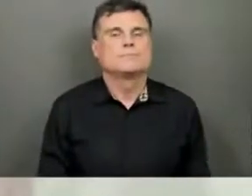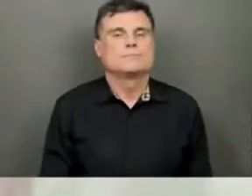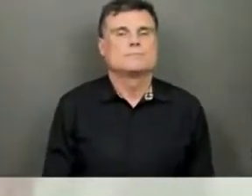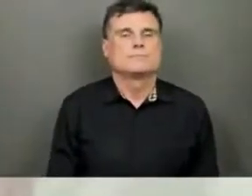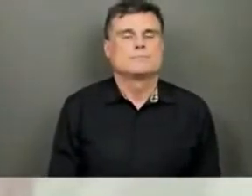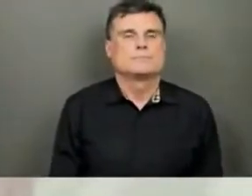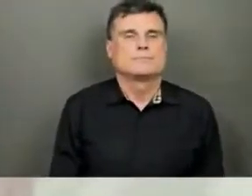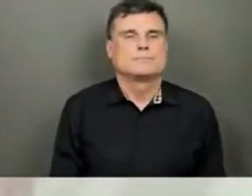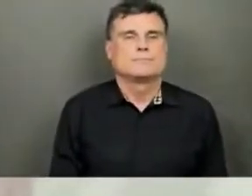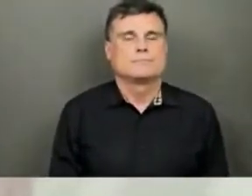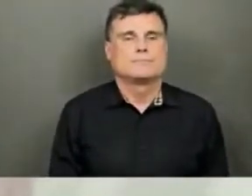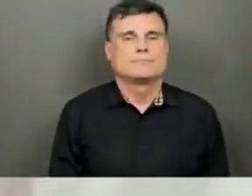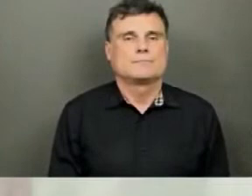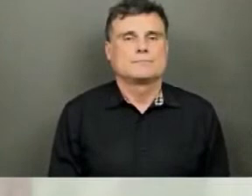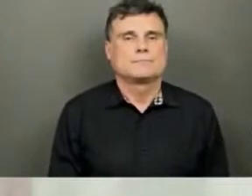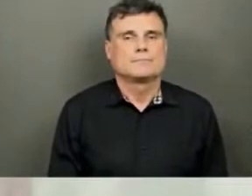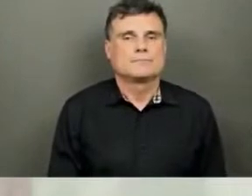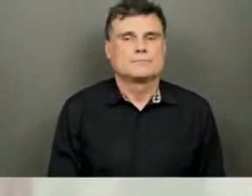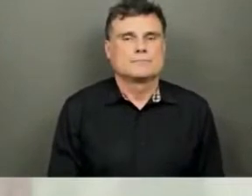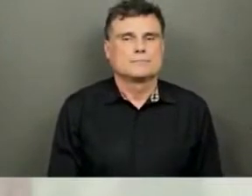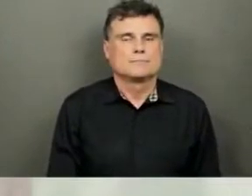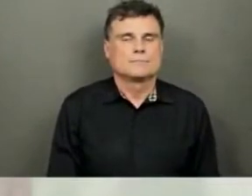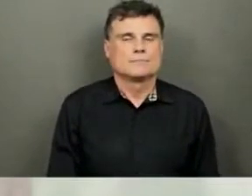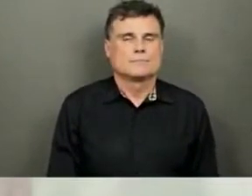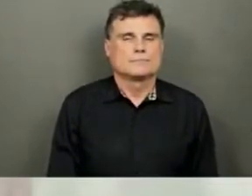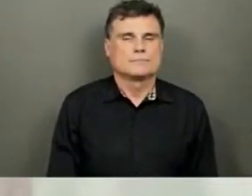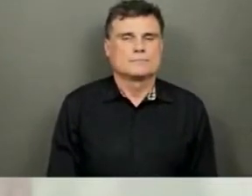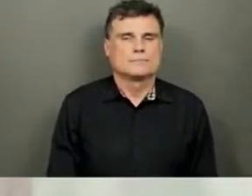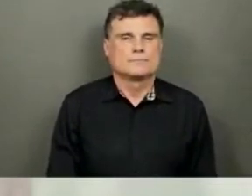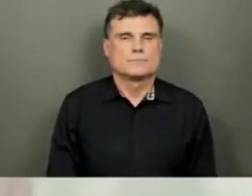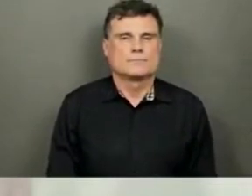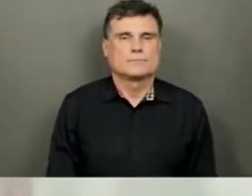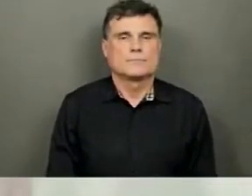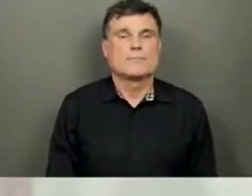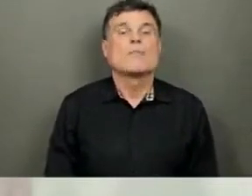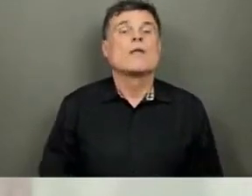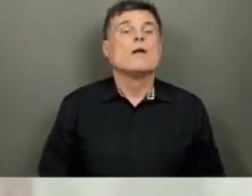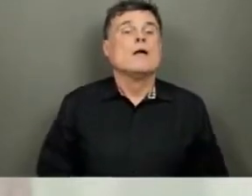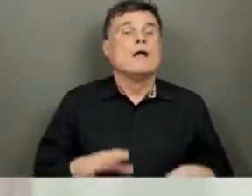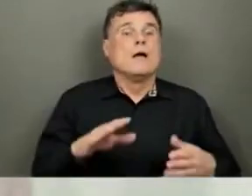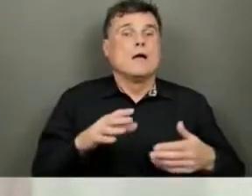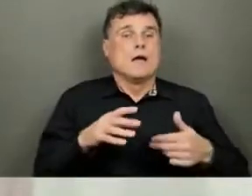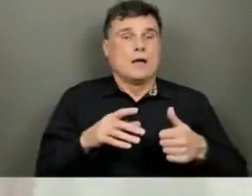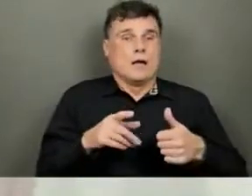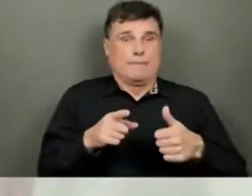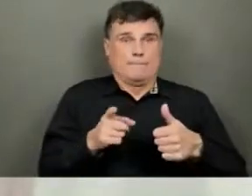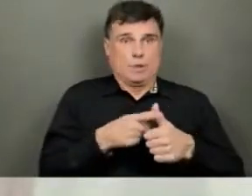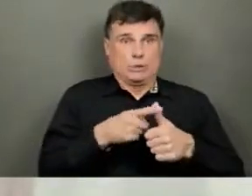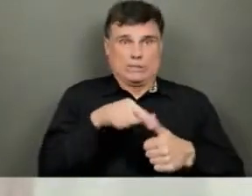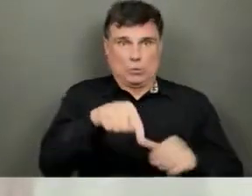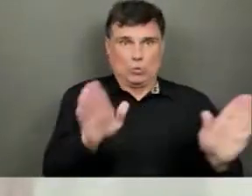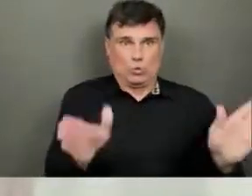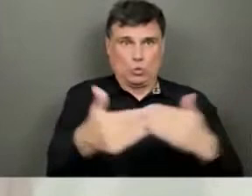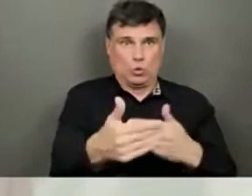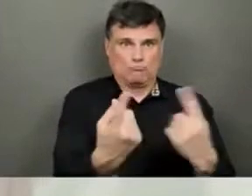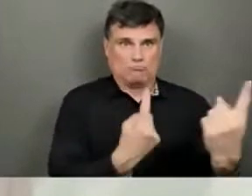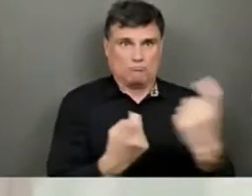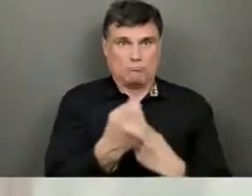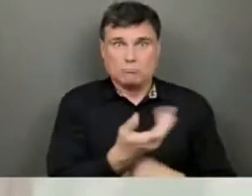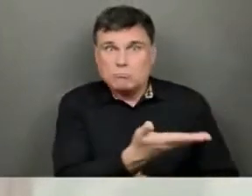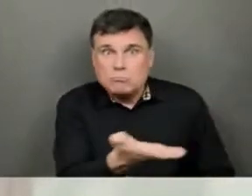be limited to one question and one follow-up. We will be starting in the room today. We have anyone listening. Please go